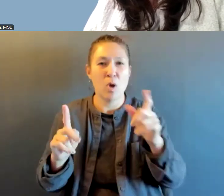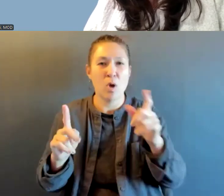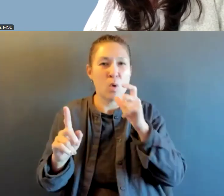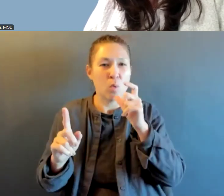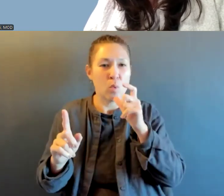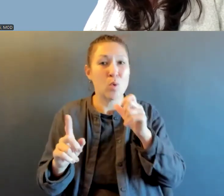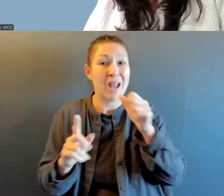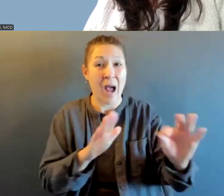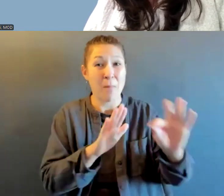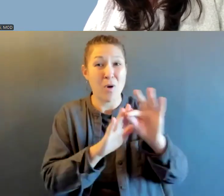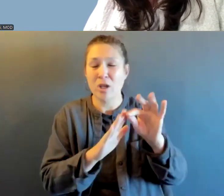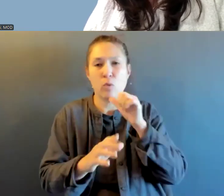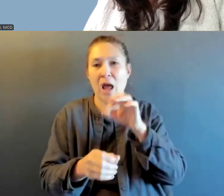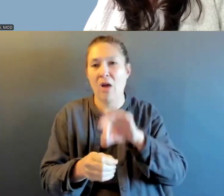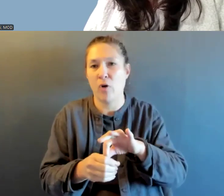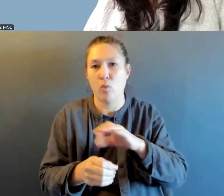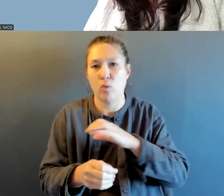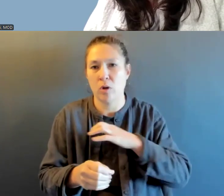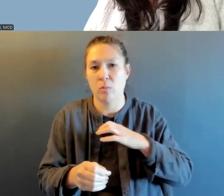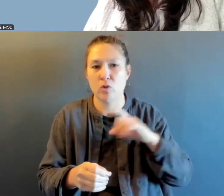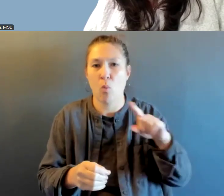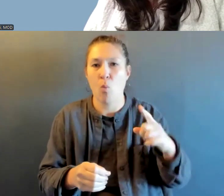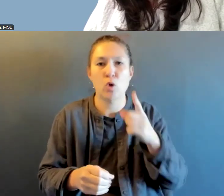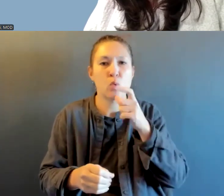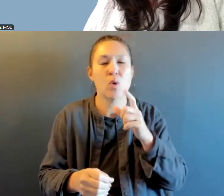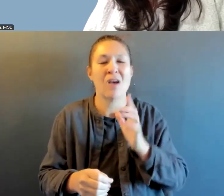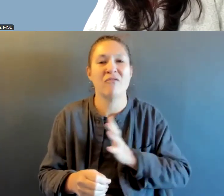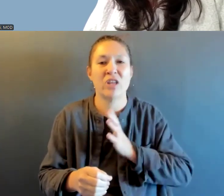have a vote at the commission. It's purely voting, the membership does.